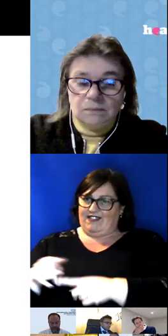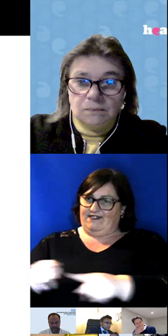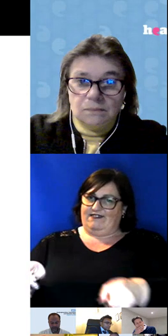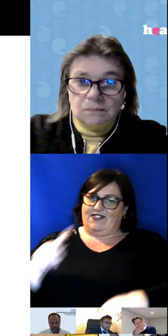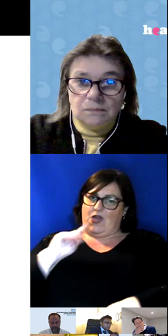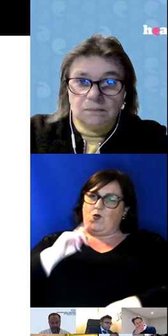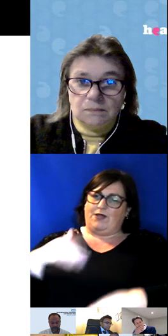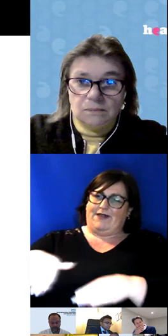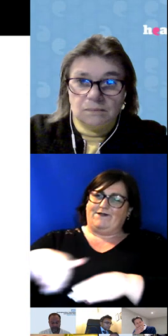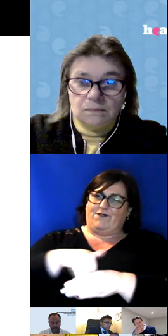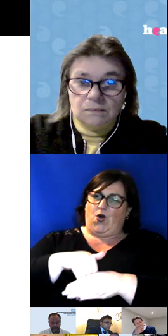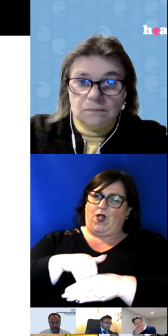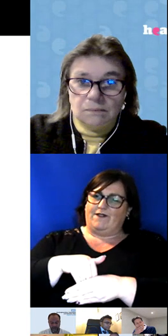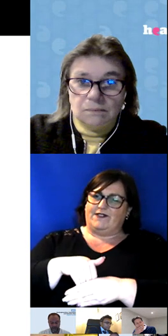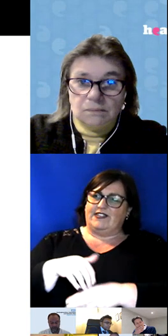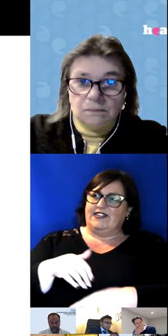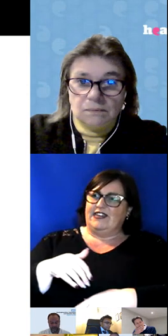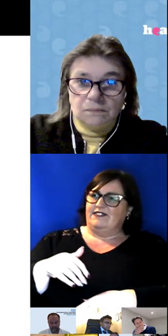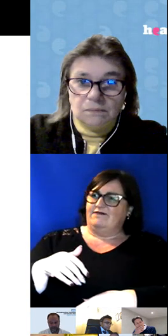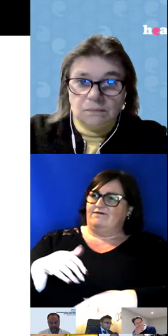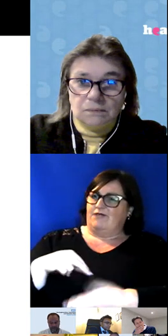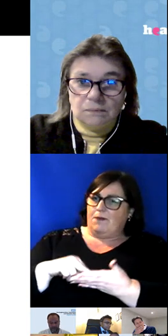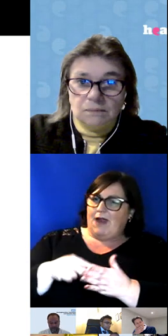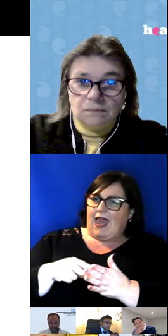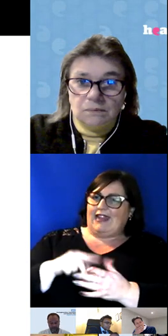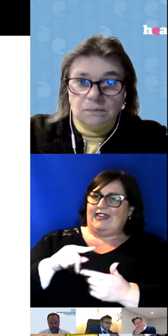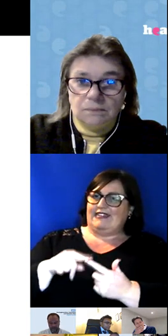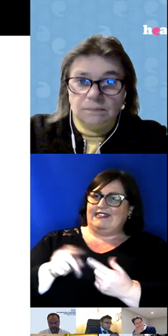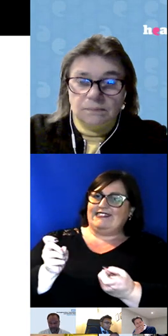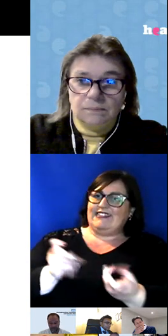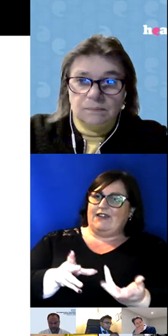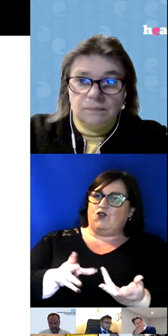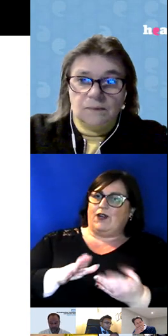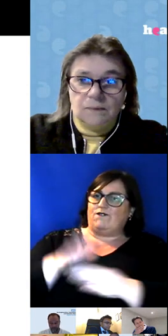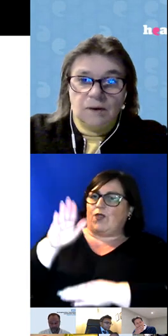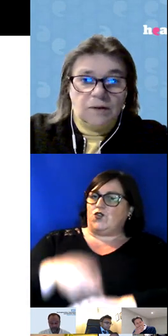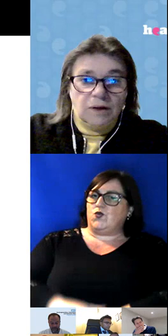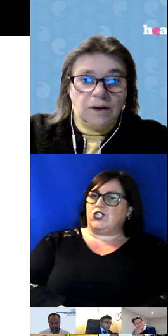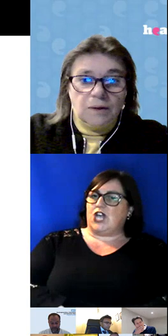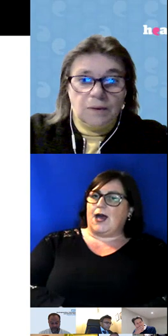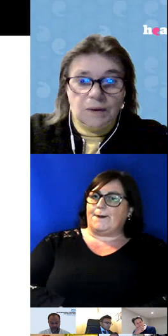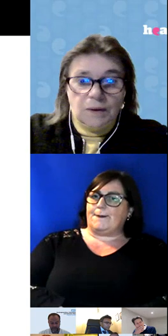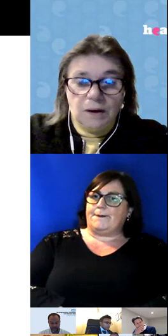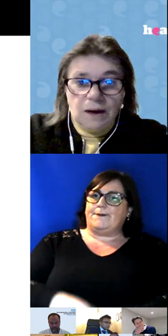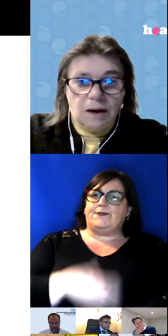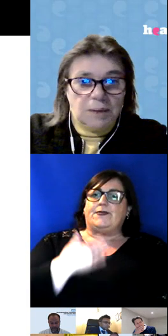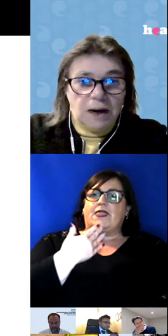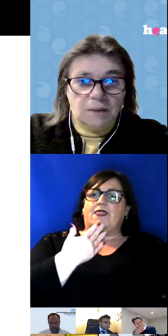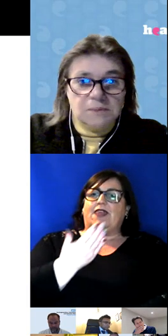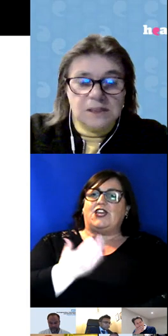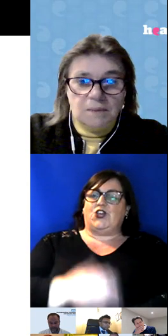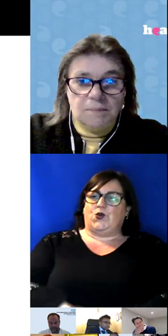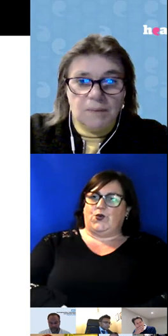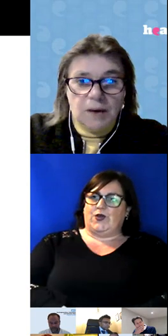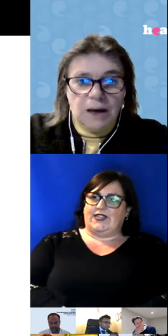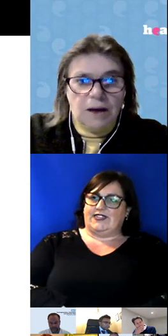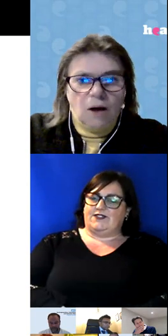plan and deliver better services in the future. Thank you.